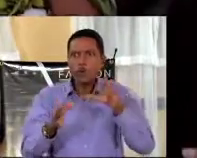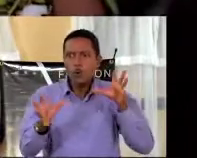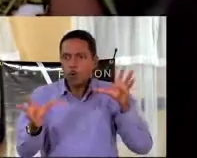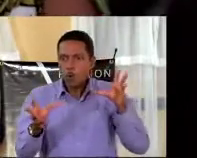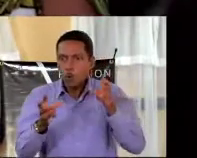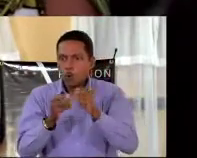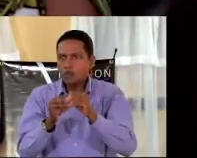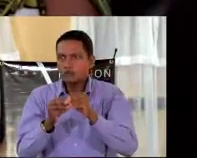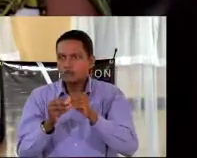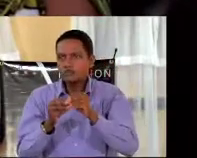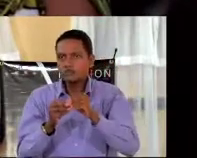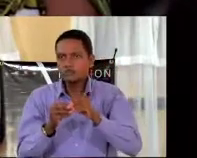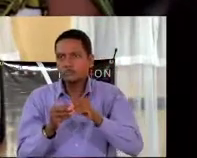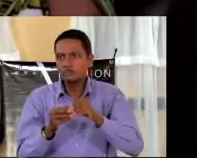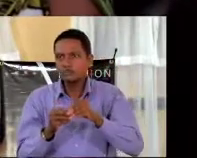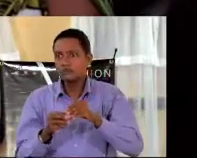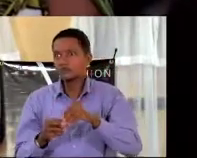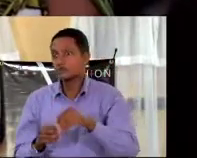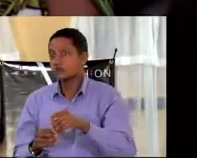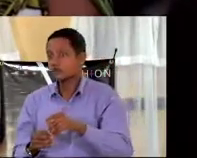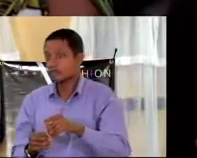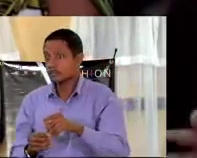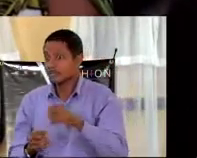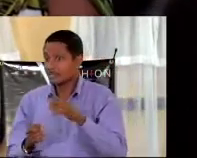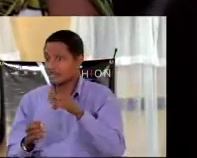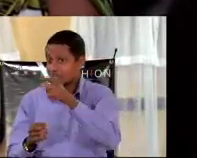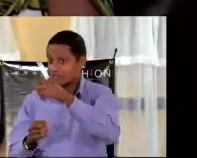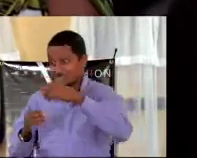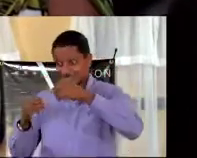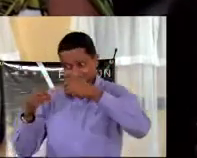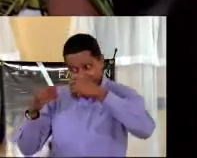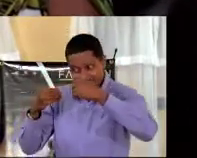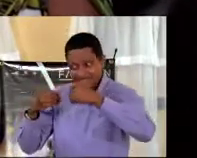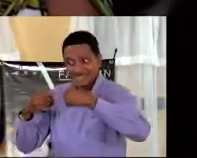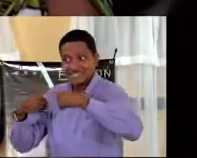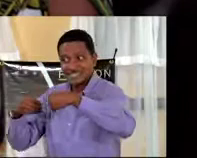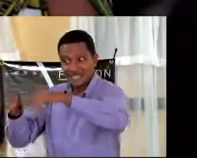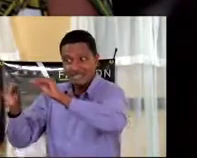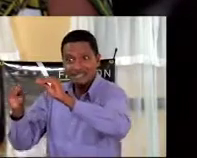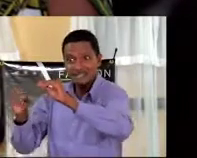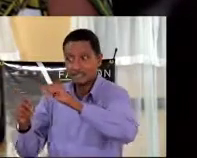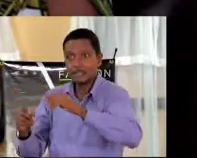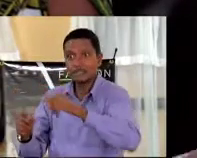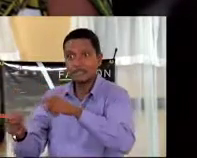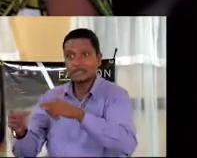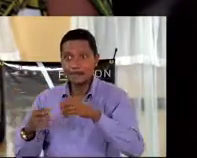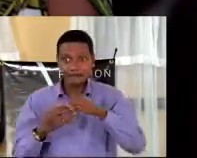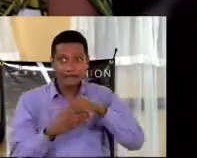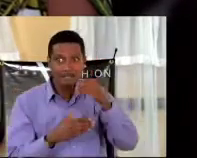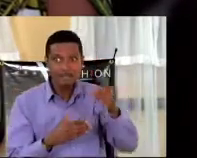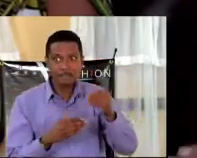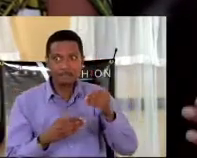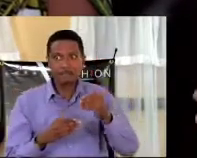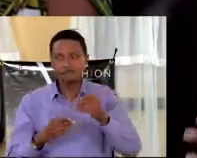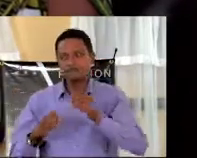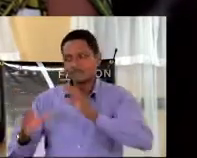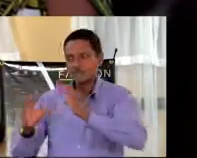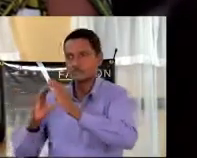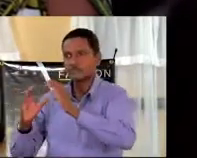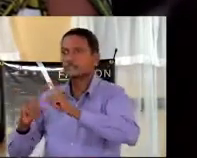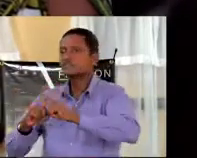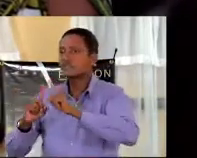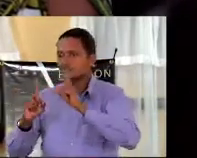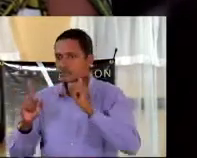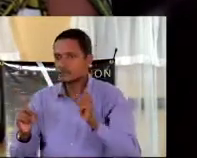Because as Michael was saying, when you sell to a buyer or you converse with a buyer, it's a totally different conversation. It's a